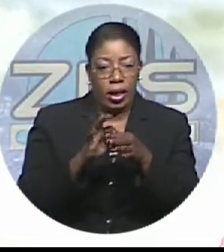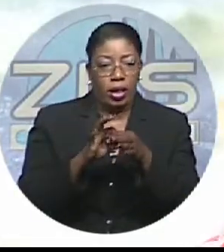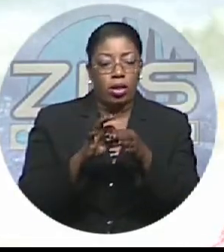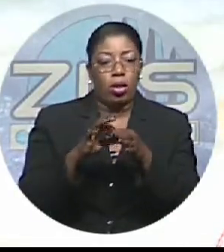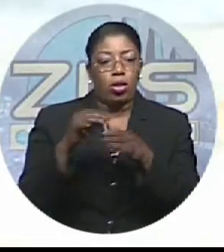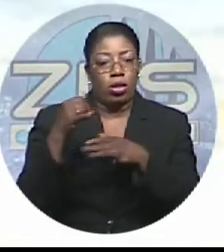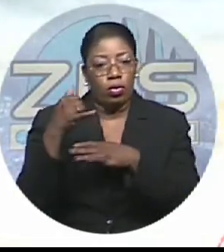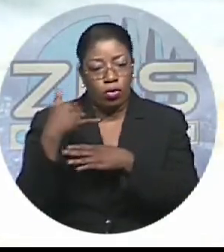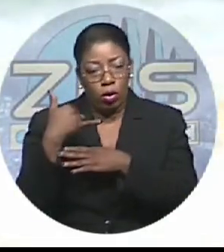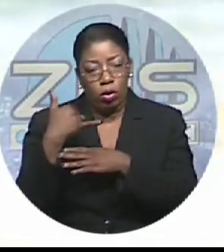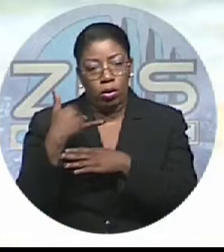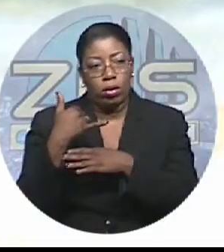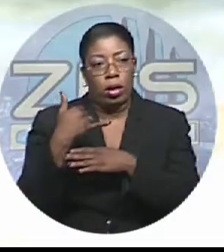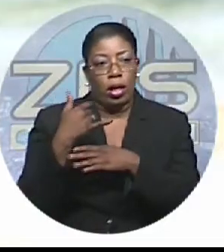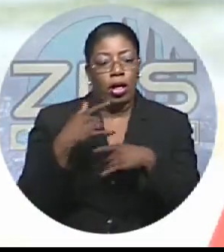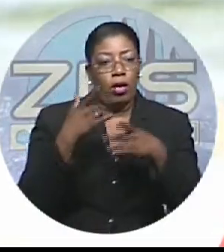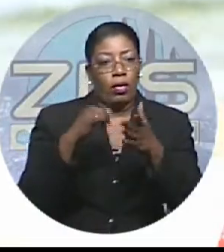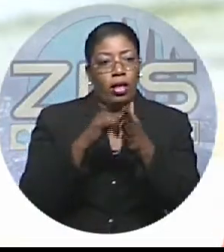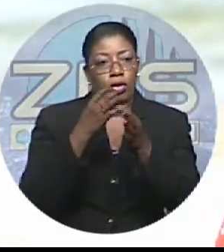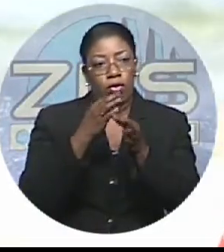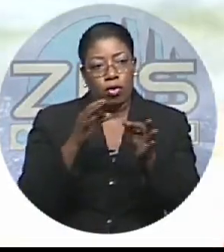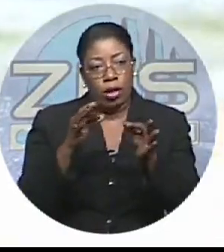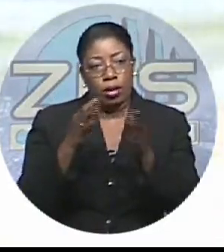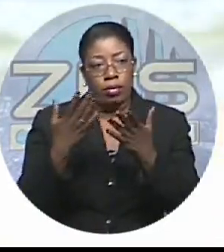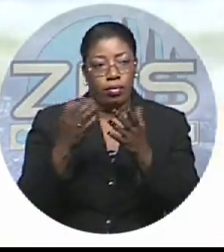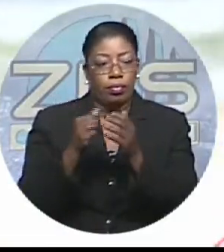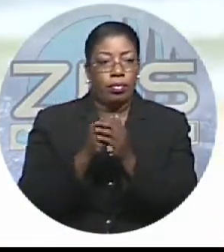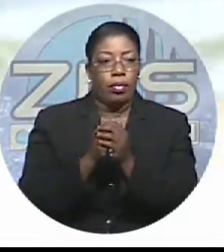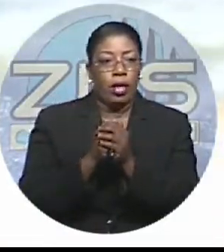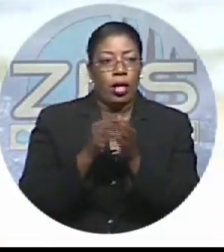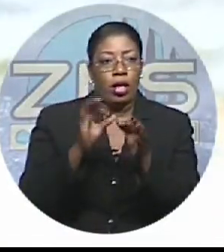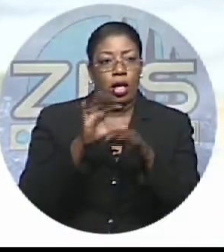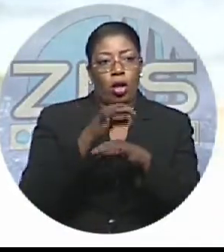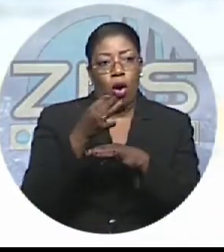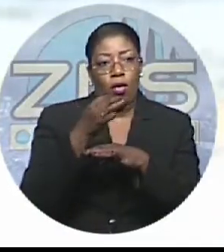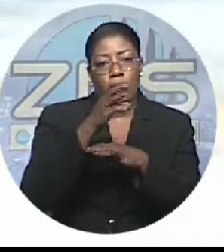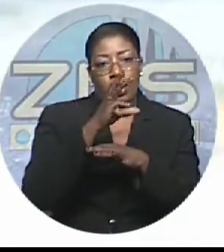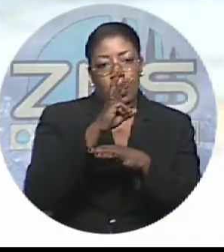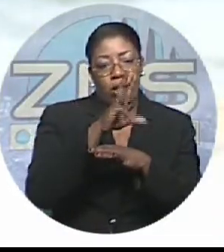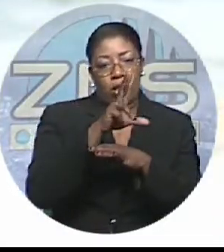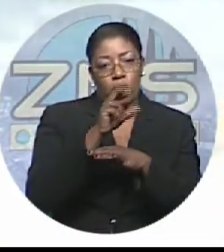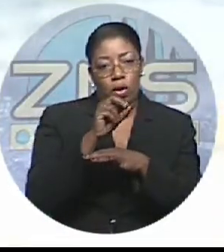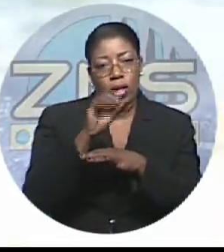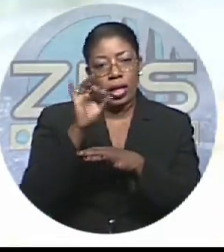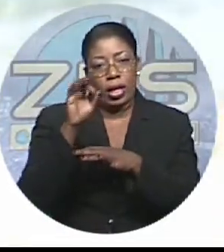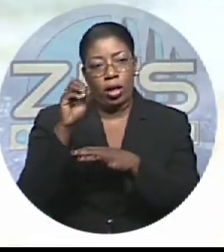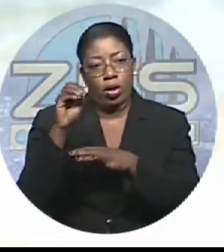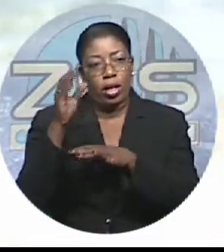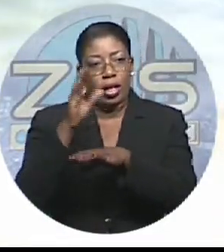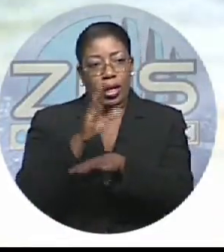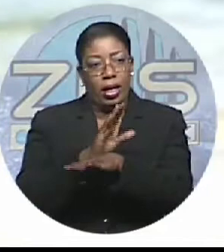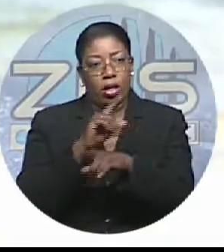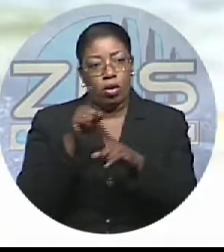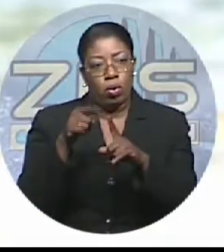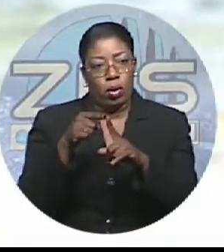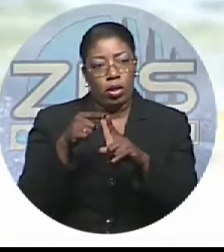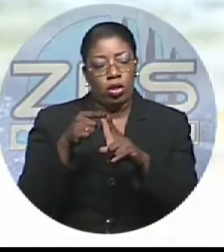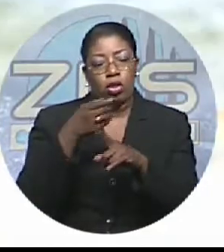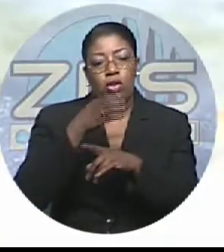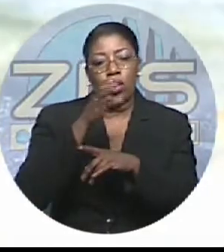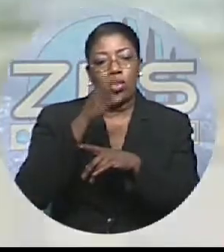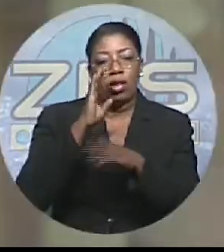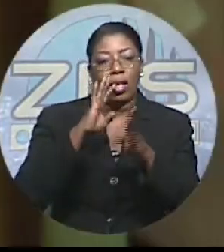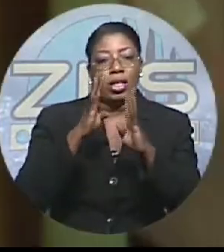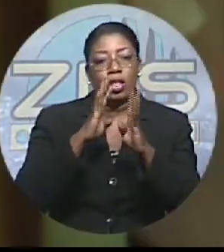connect. We offer it free of charge, except we cut it off between 6:30 and 8:30 at night. That's time for eating conch fritters, drinking,